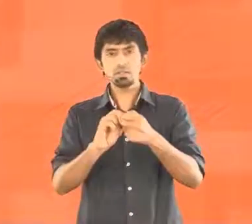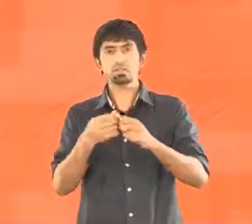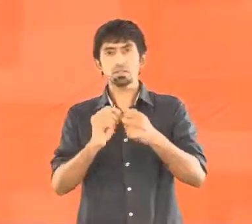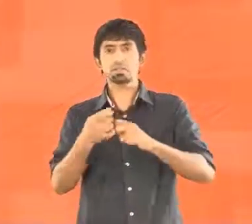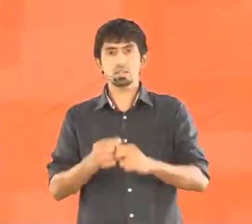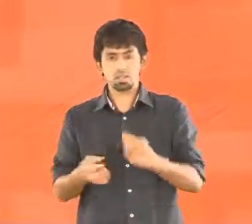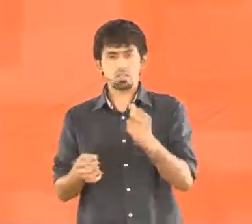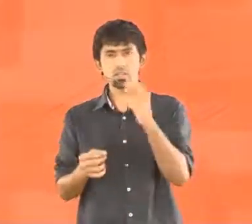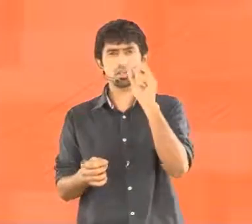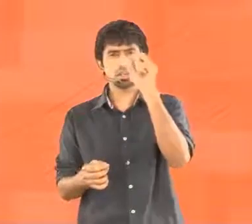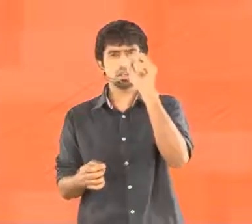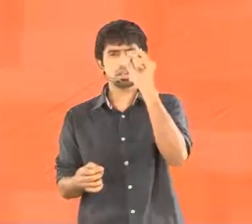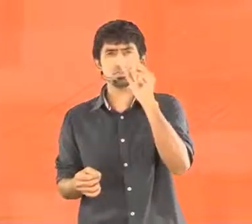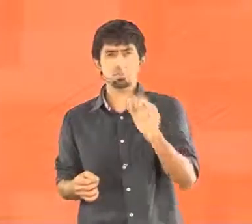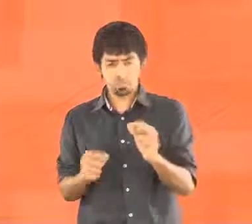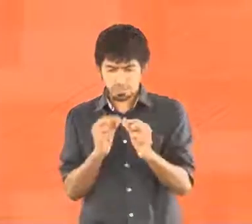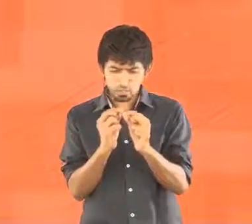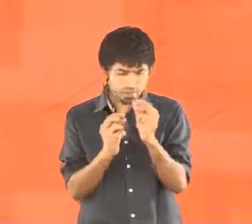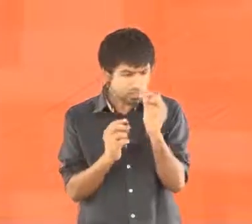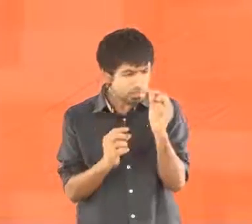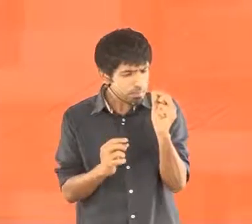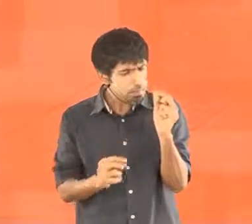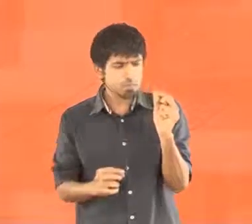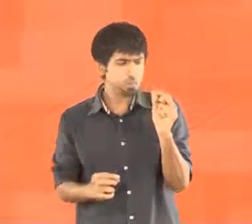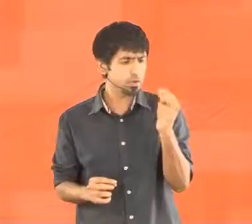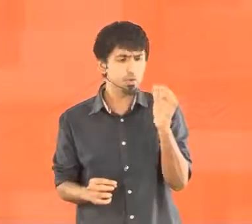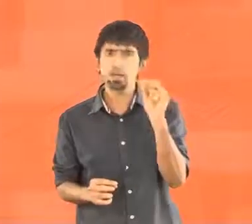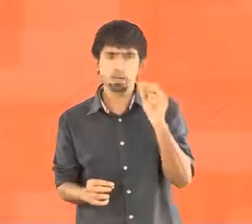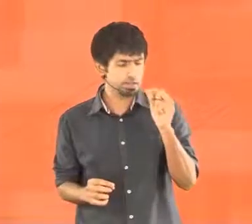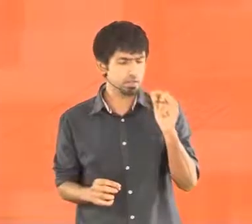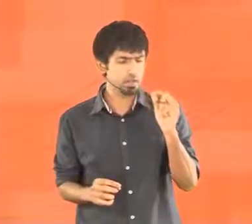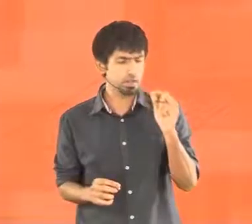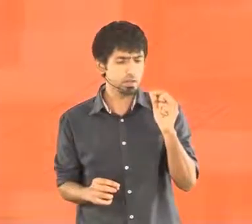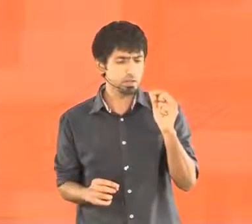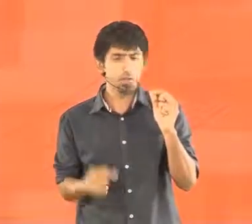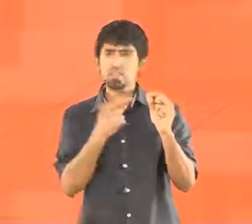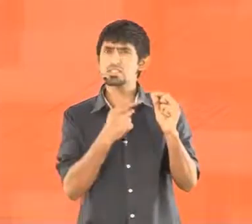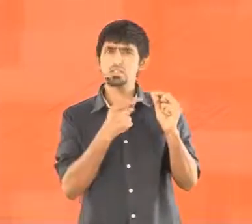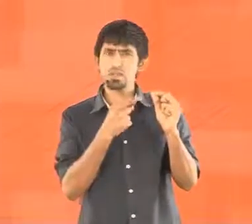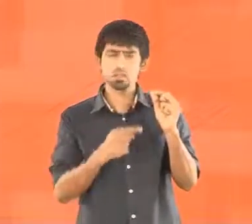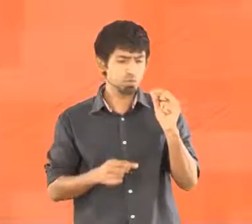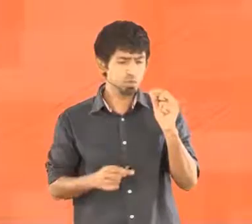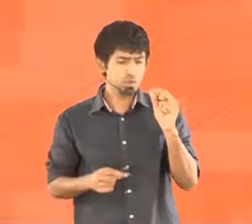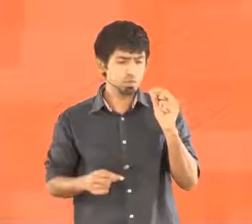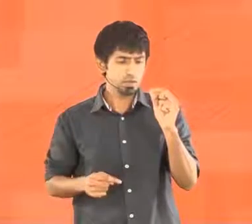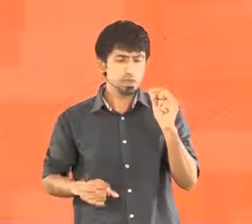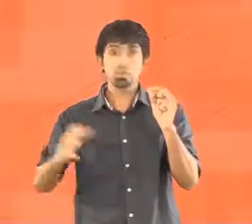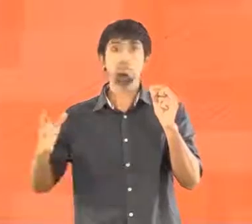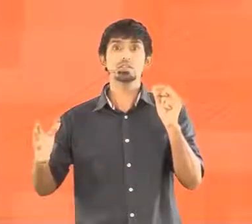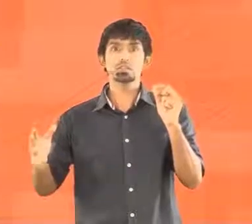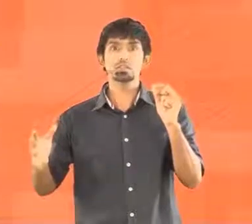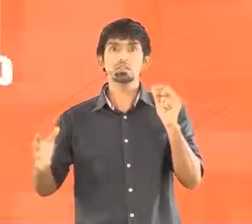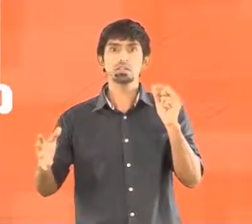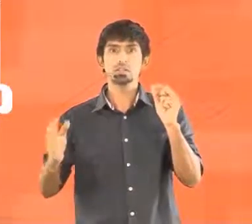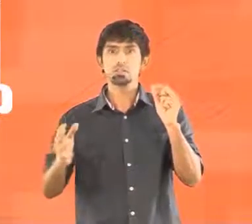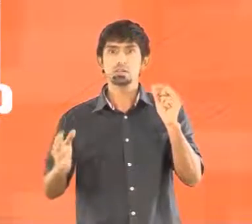maybe I tried tearing it. I could tear it to a very, very small piece. And then you have this little piece and you keep looking at it. And then you go like, okay, that's the best I could do. Then